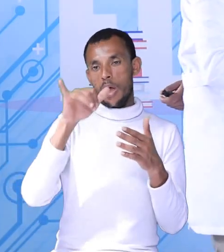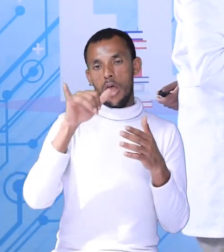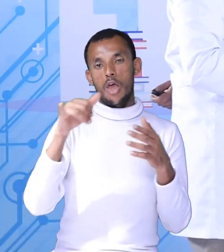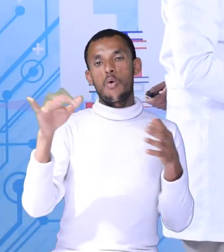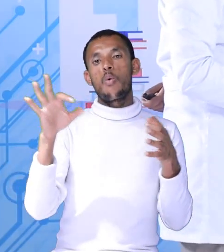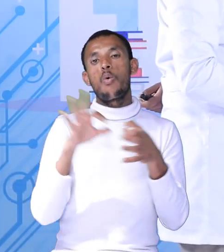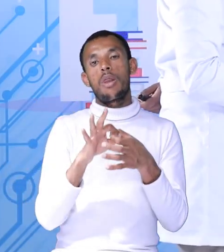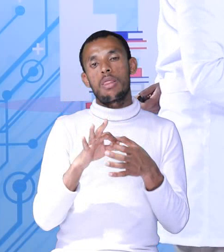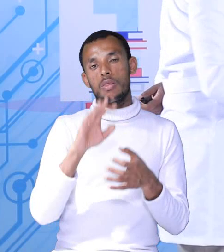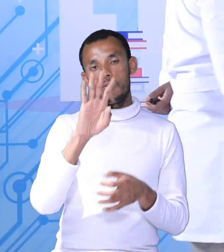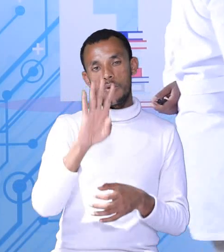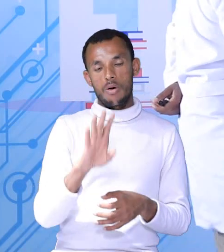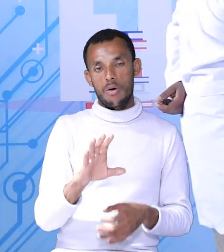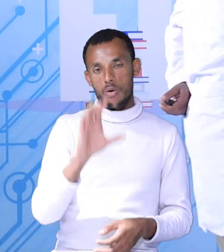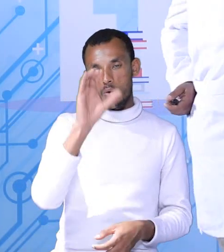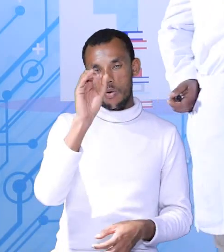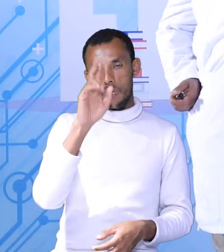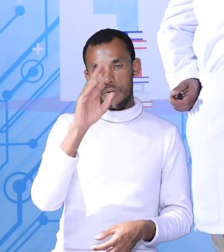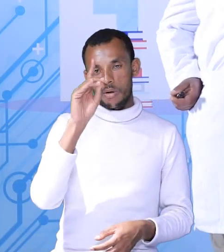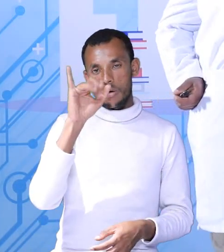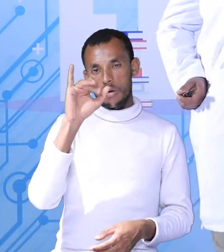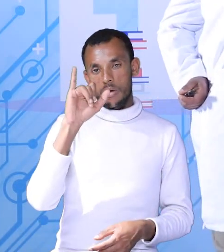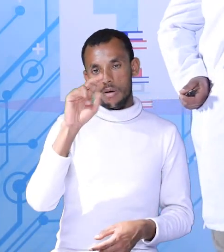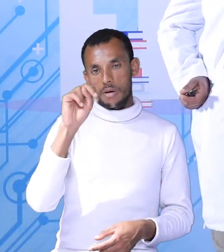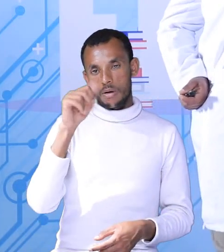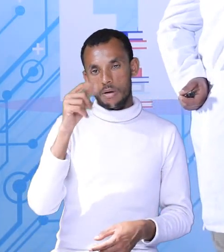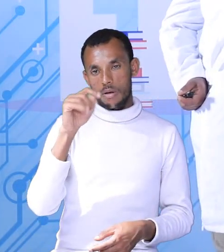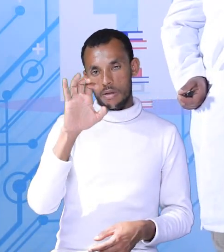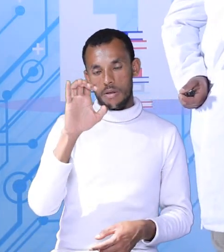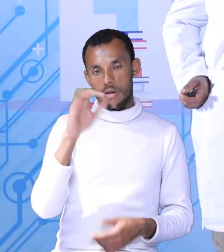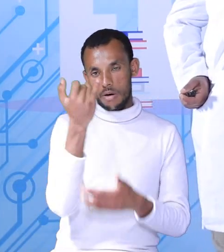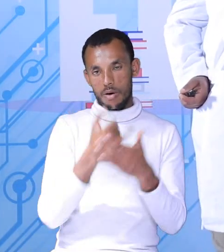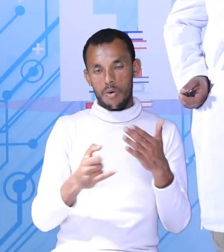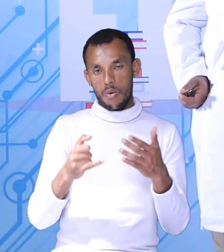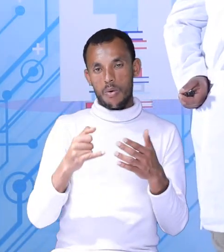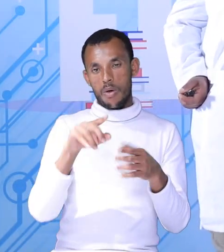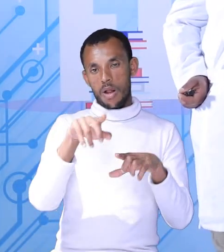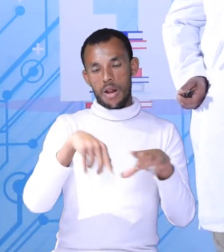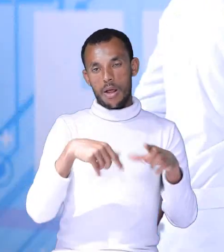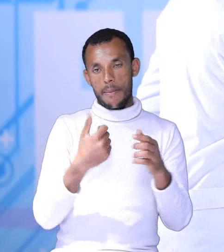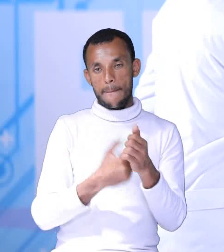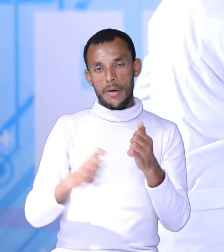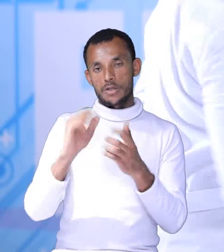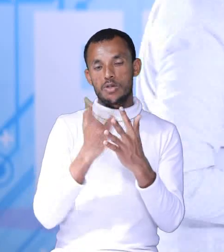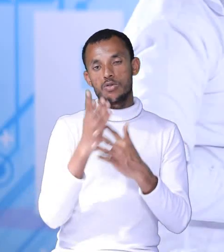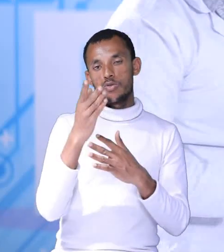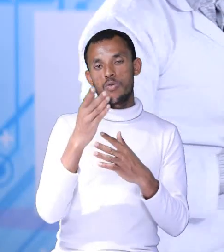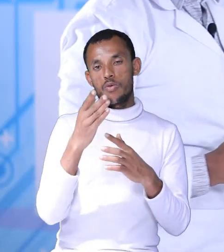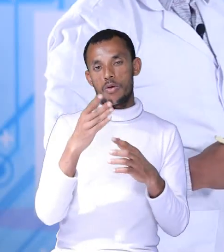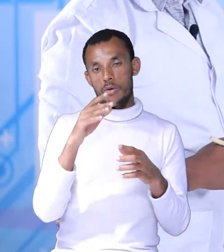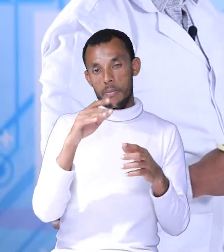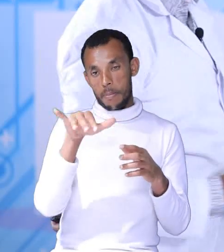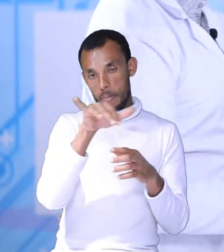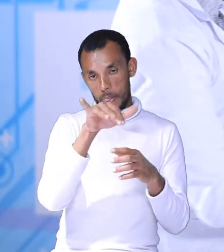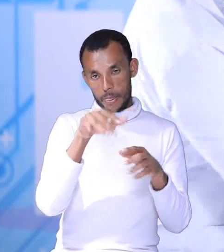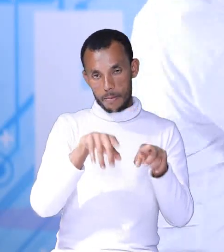4. Draw a line passing through 4 parallel to